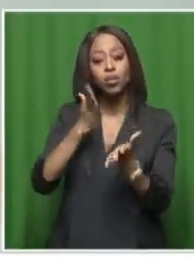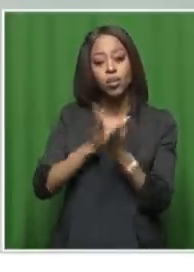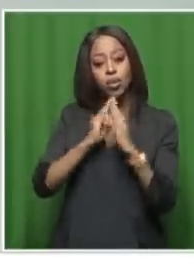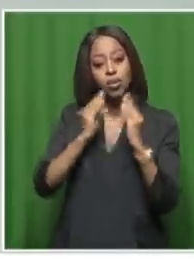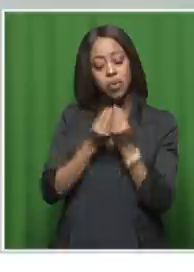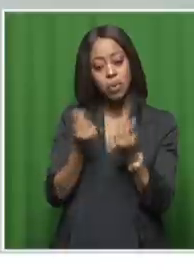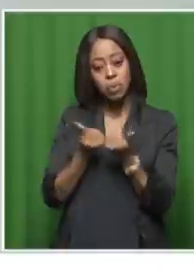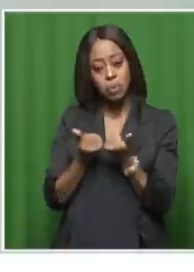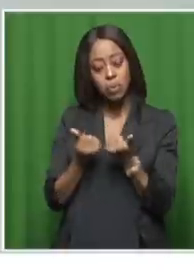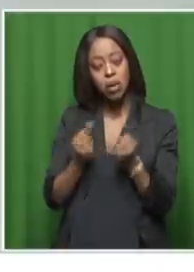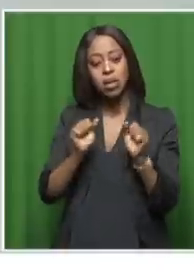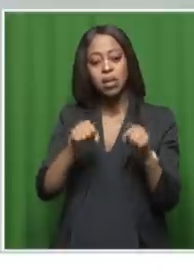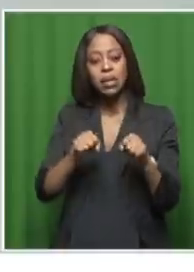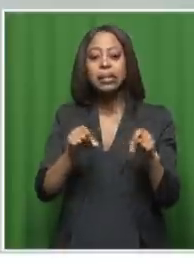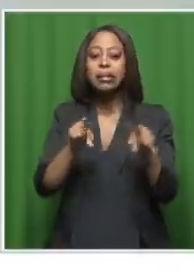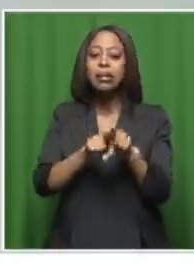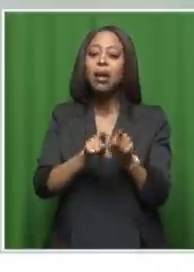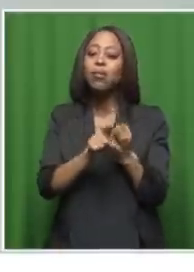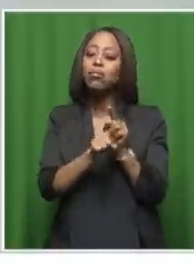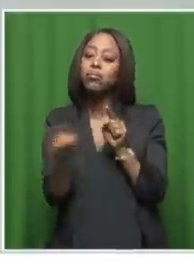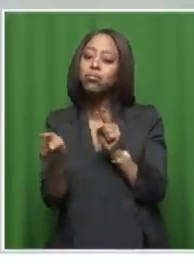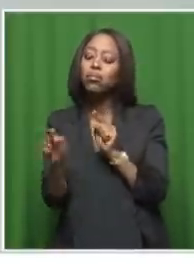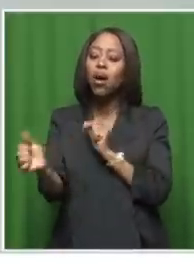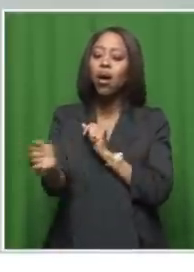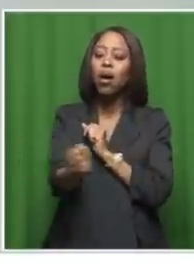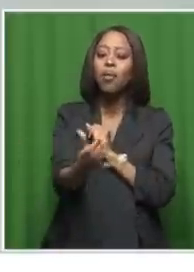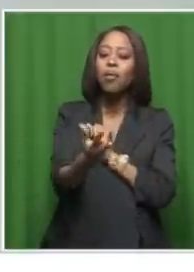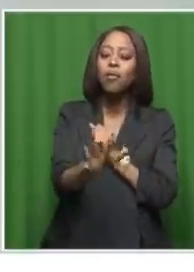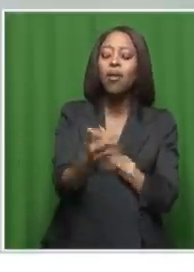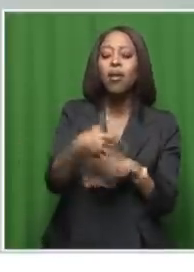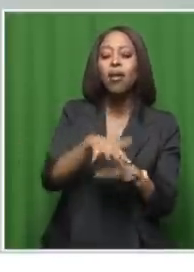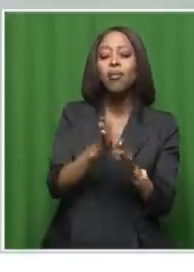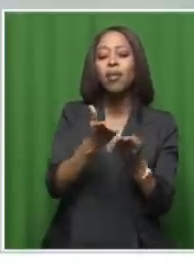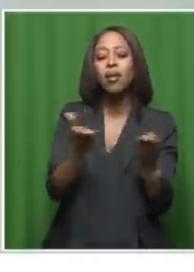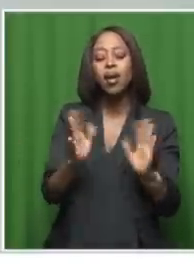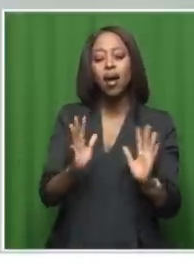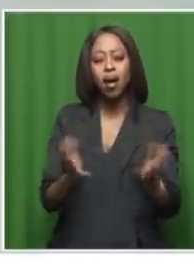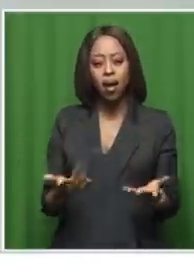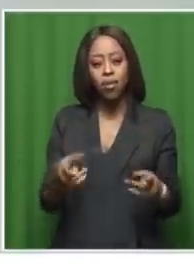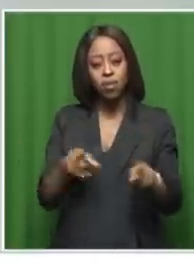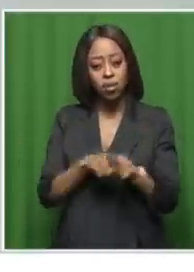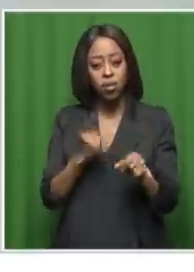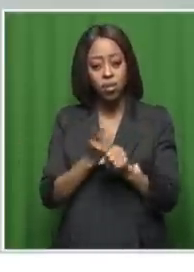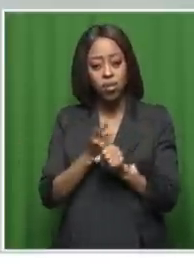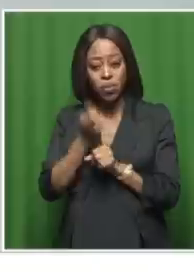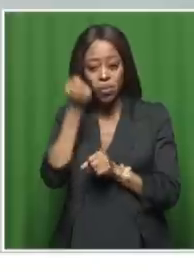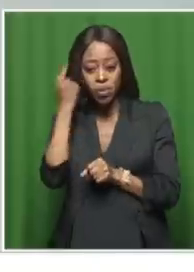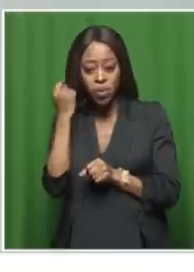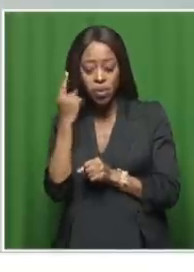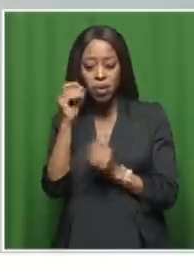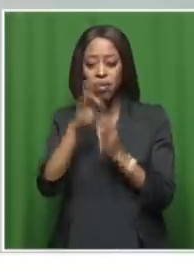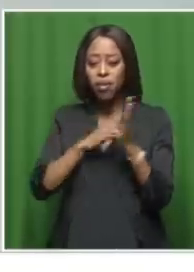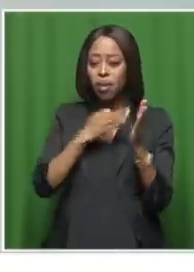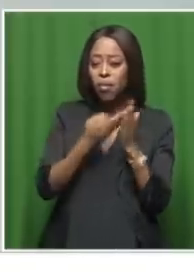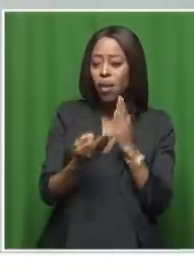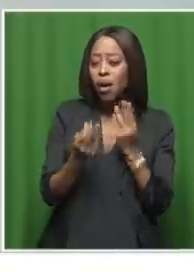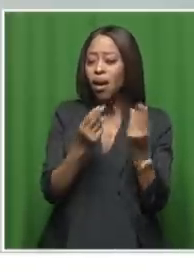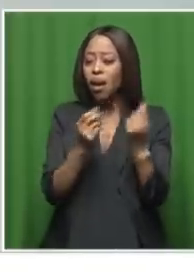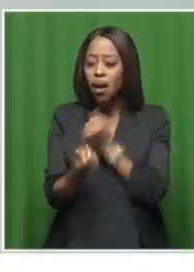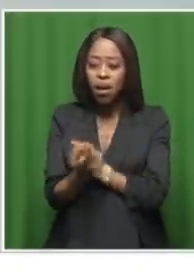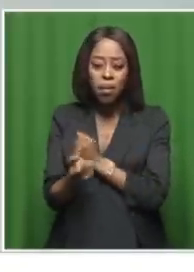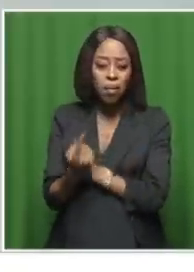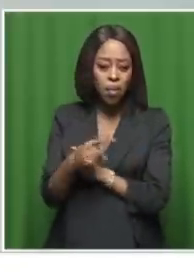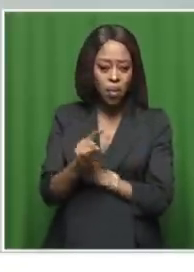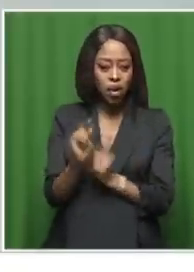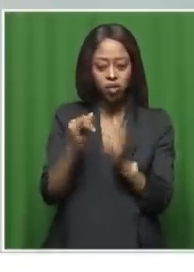even those that are hired to implement all of this, they understand what informed the framework without just wanting to be